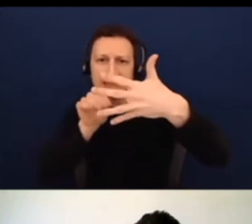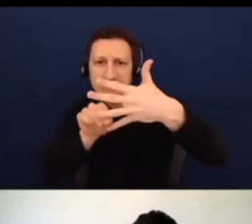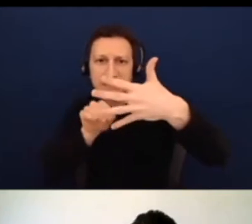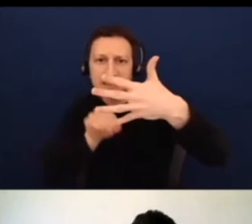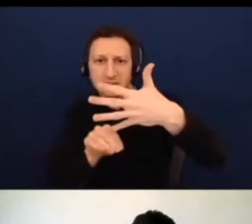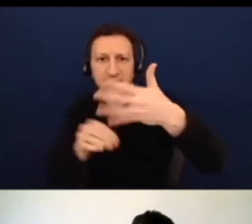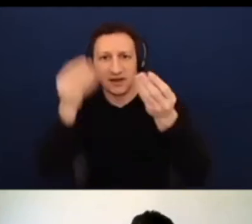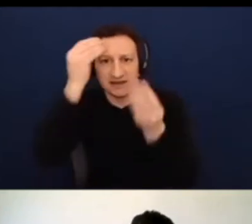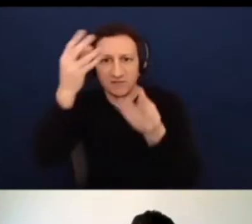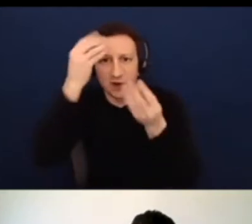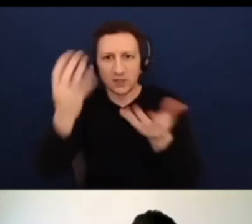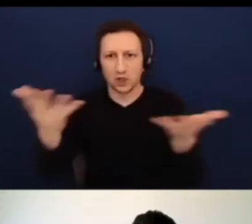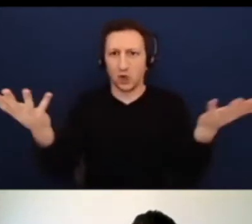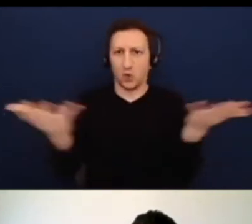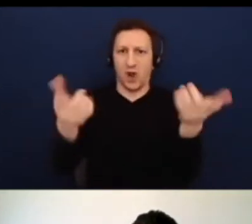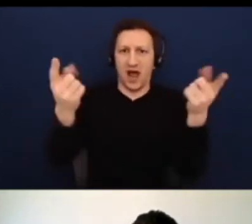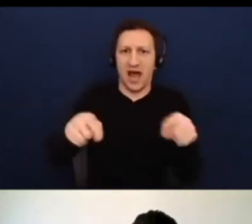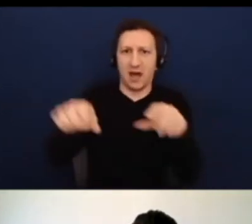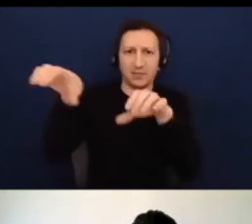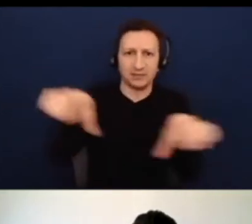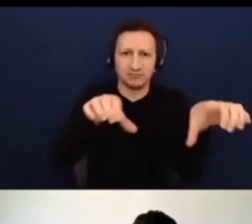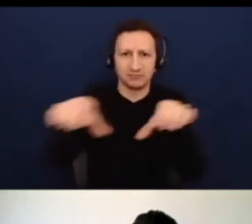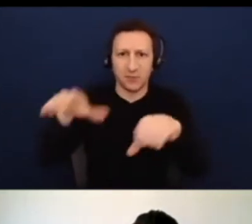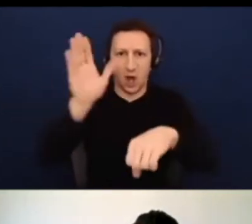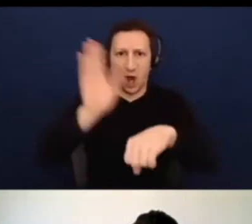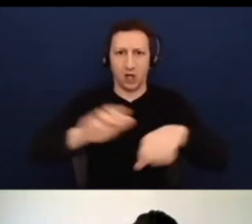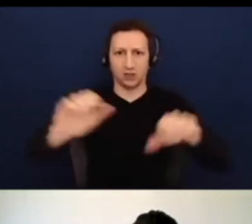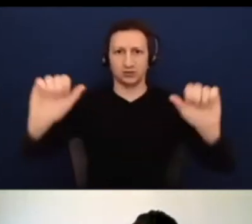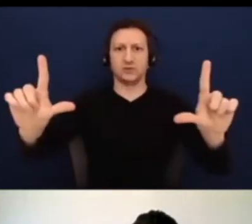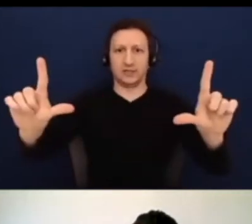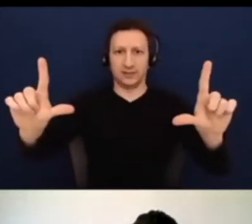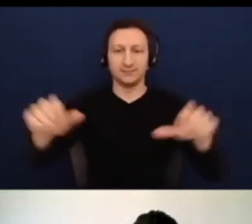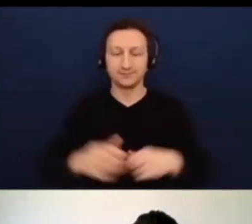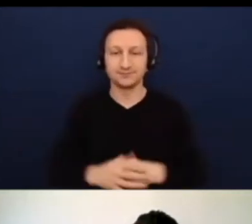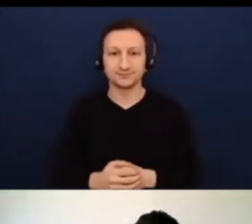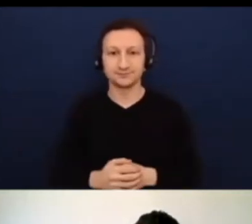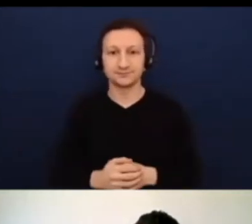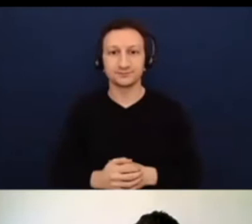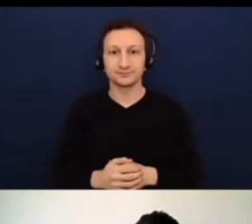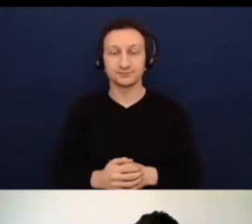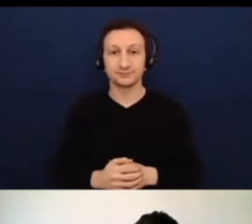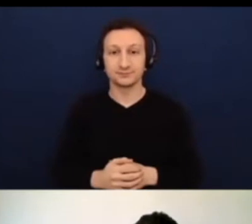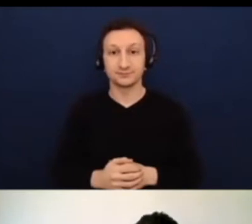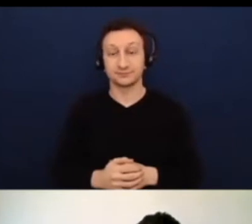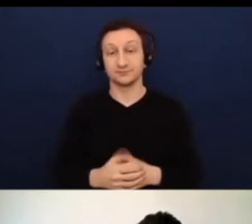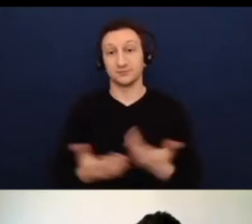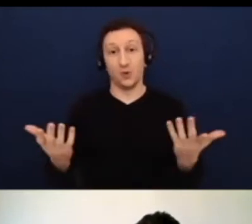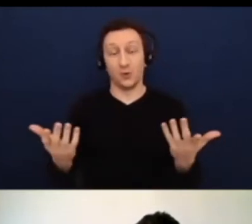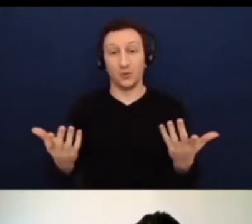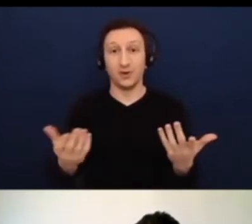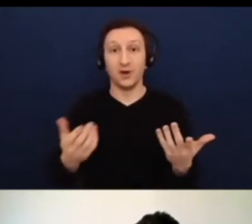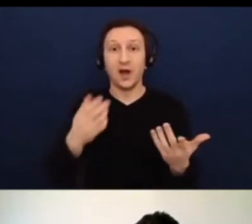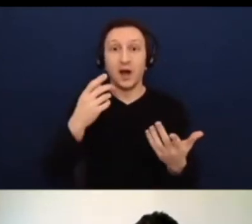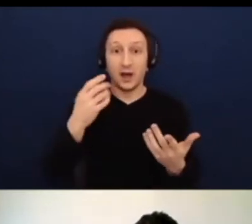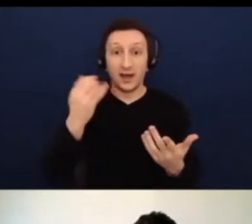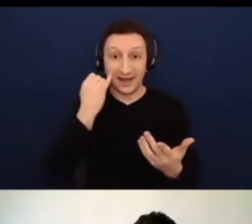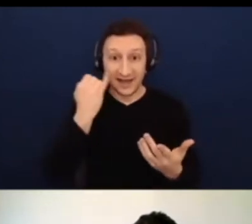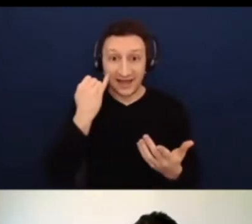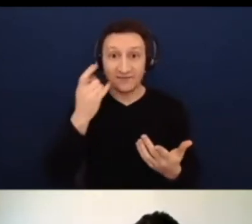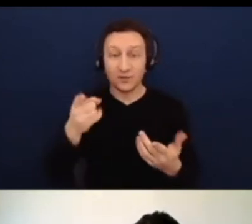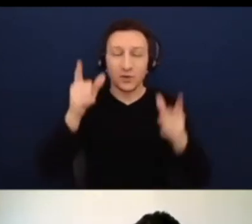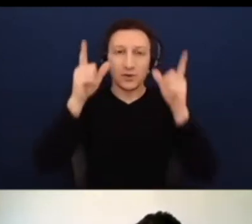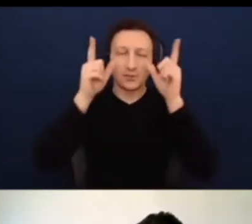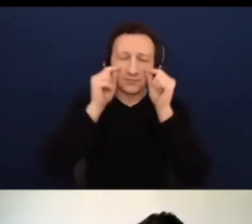broadcast program or episodic or what have you. But once you are invested in the process and you are listening to the entirety of